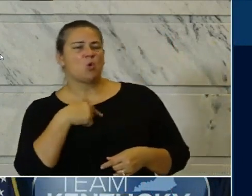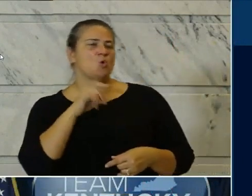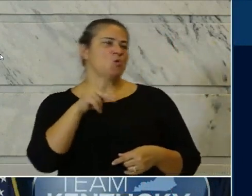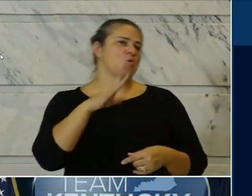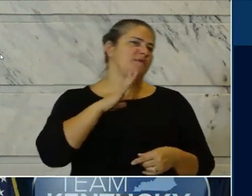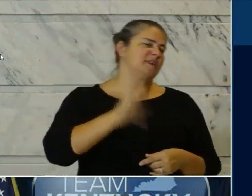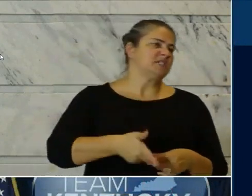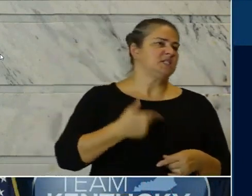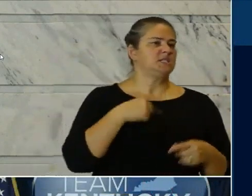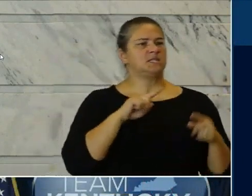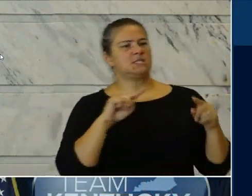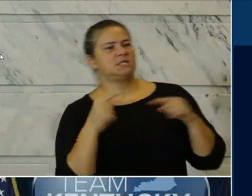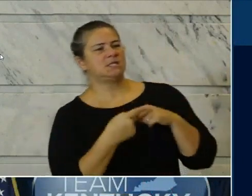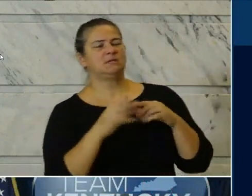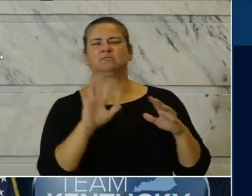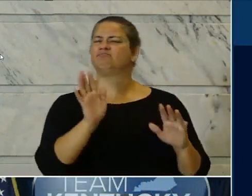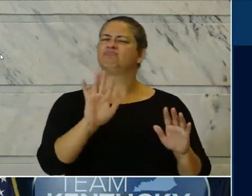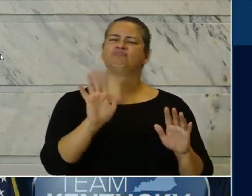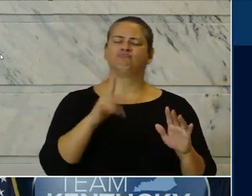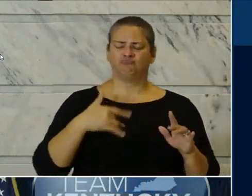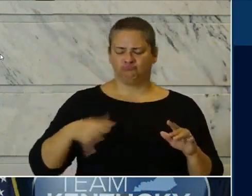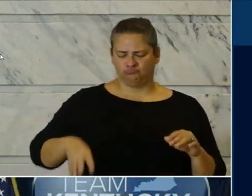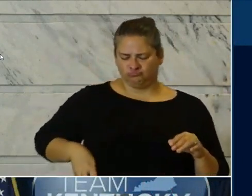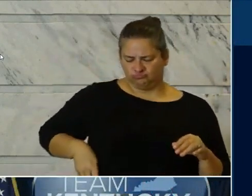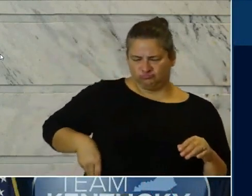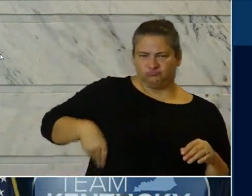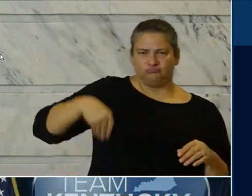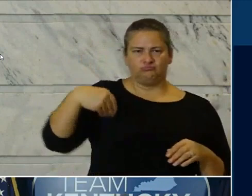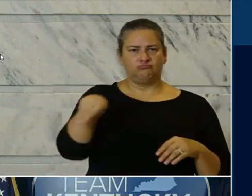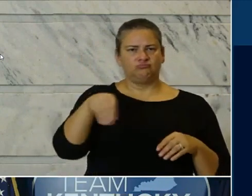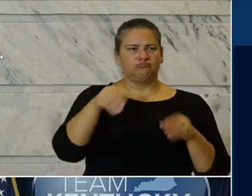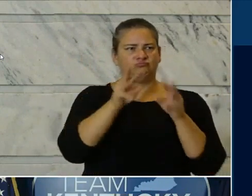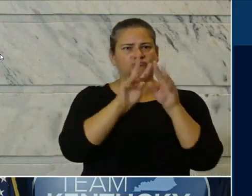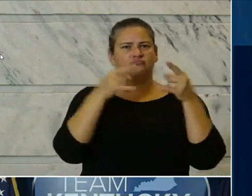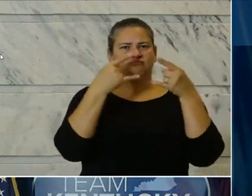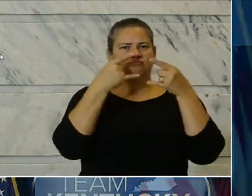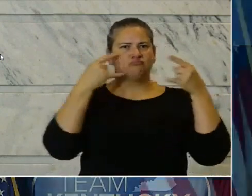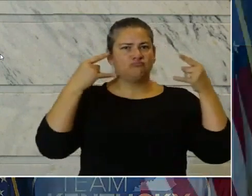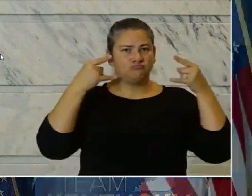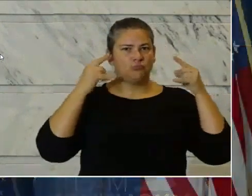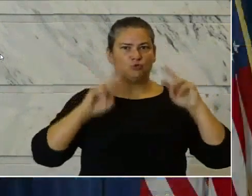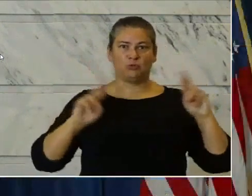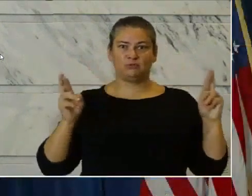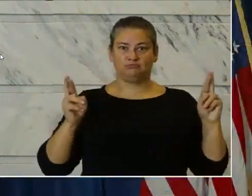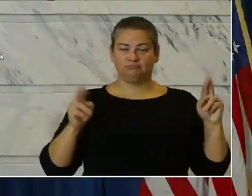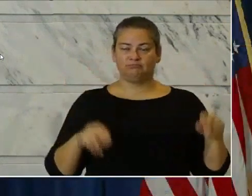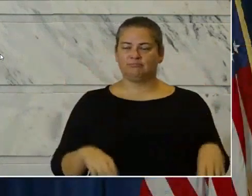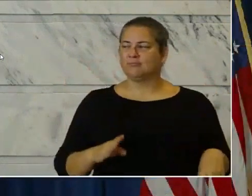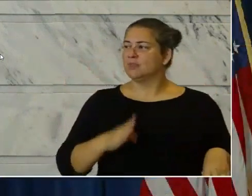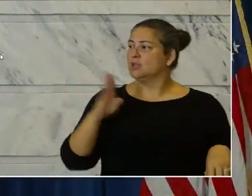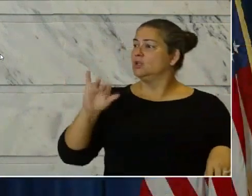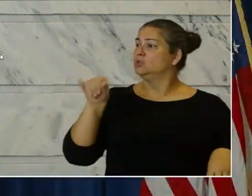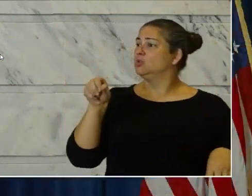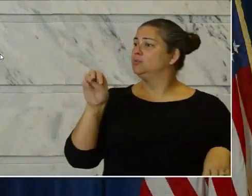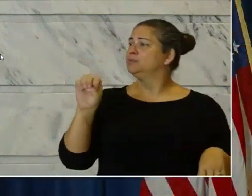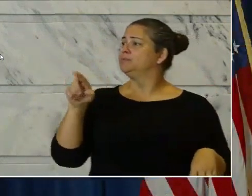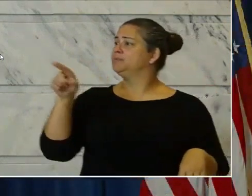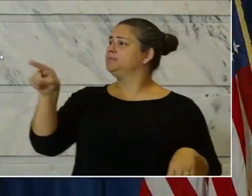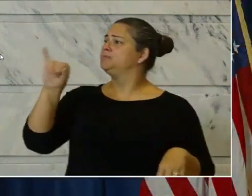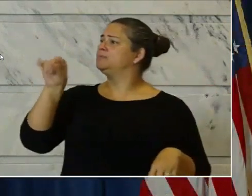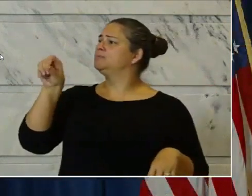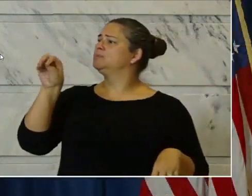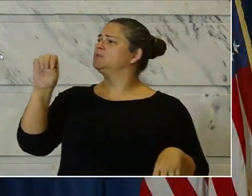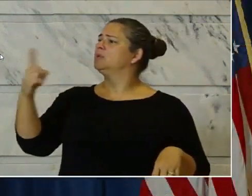specific purpose. Let's make sure we're following them. All right, we'll start over here today. Joe, you wanna kick us off?